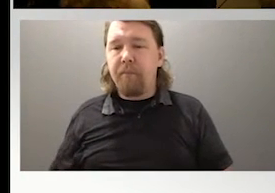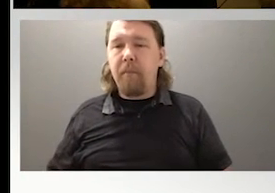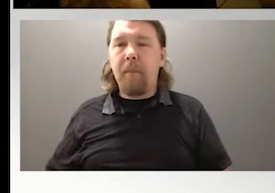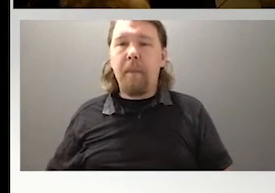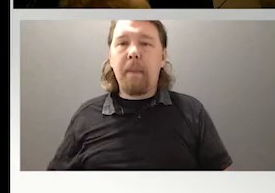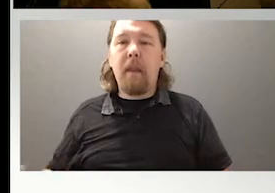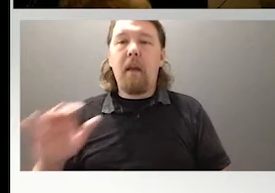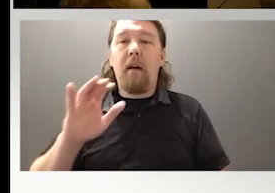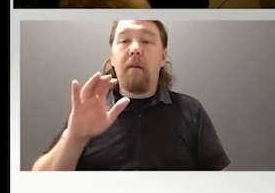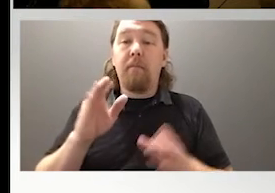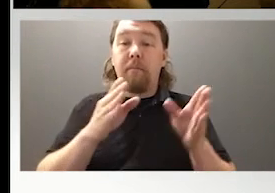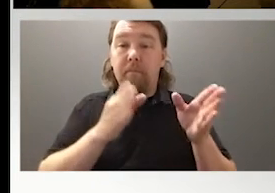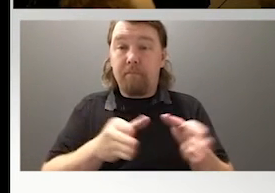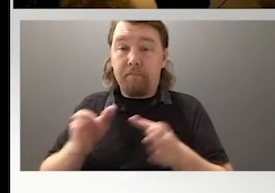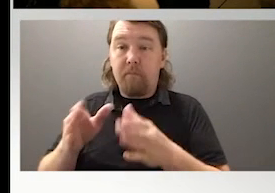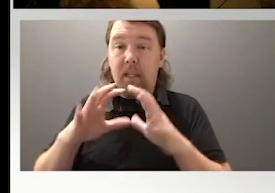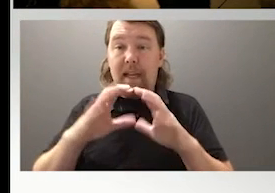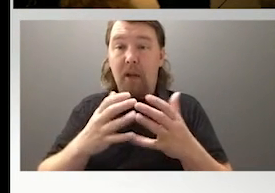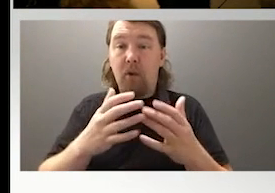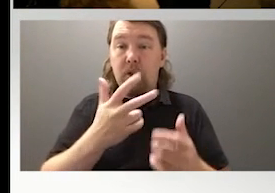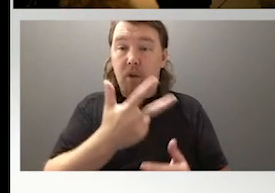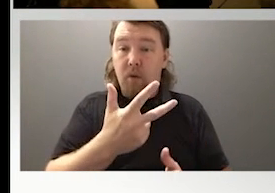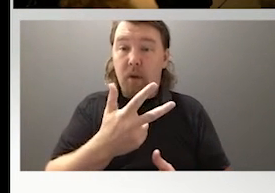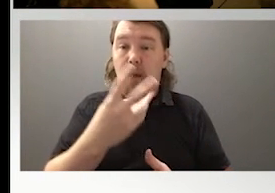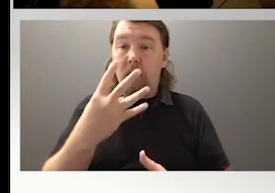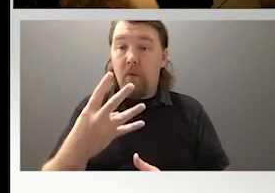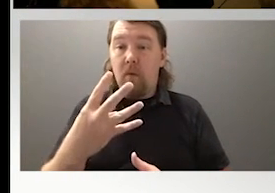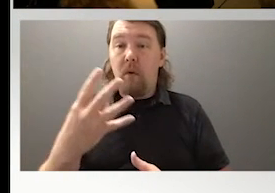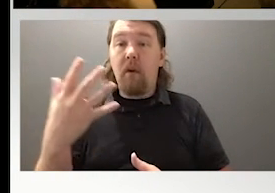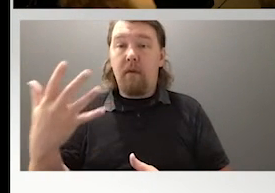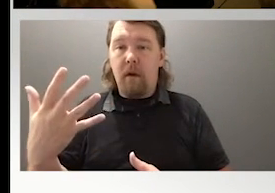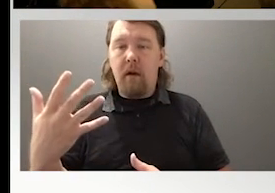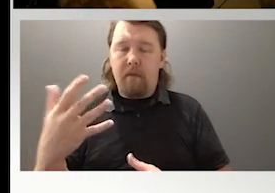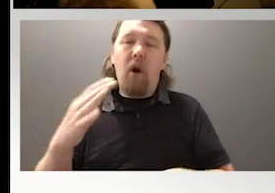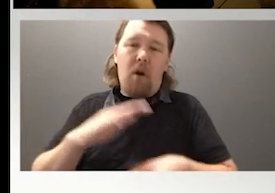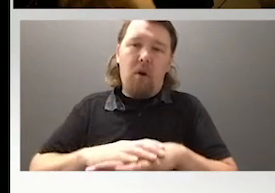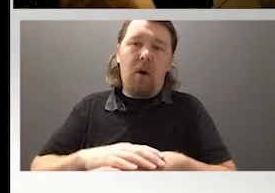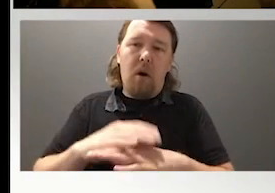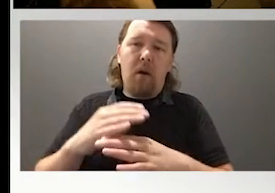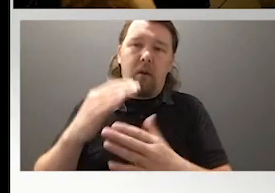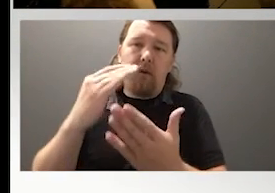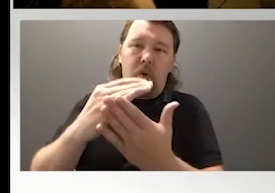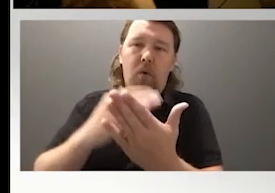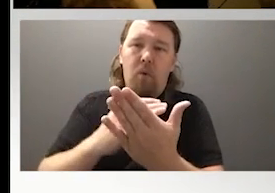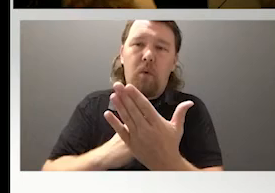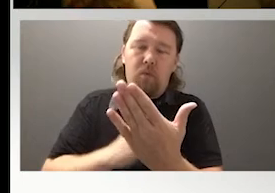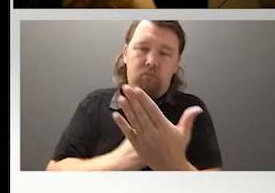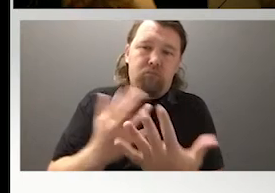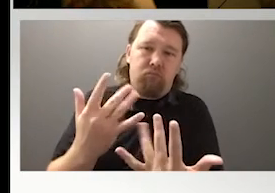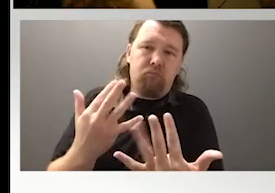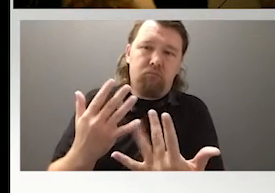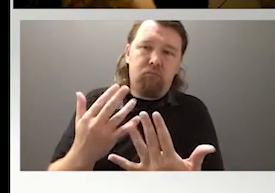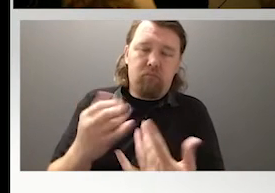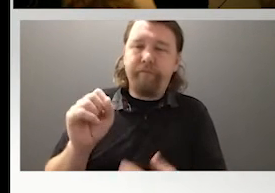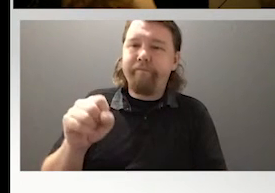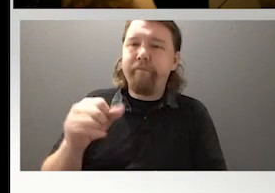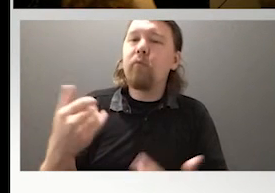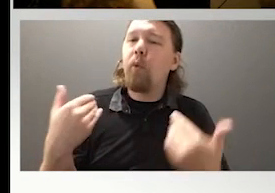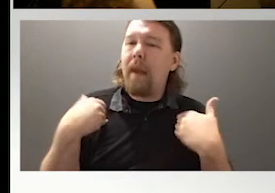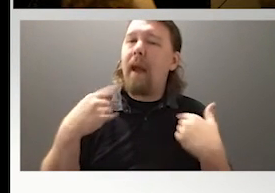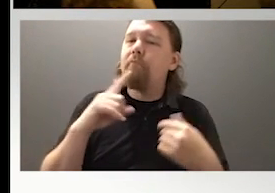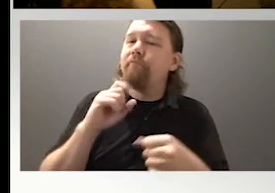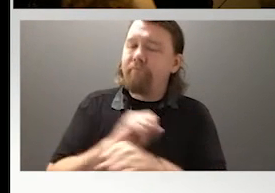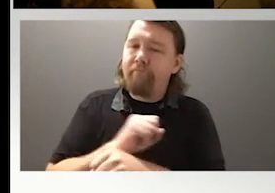So individuals in categories 3, 4, and 5, they literally go on the waiting list. So we have a list